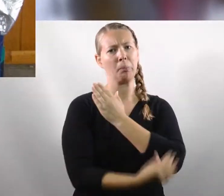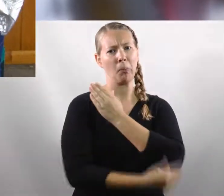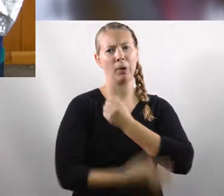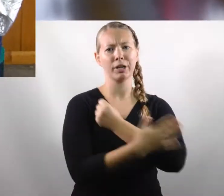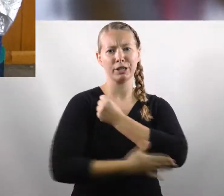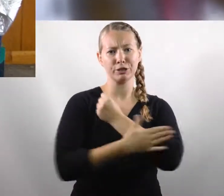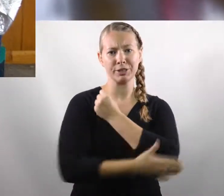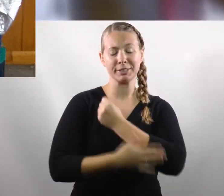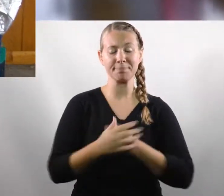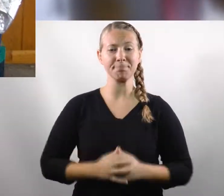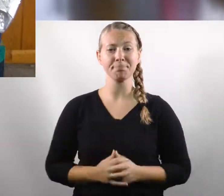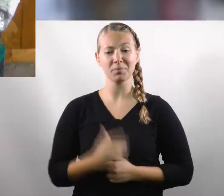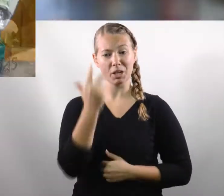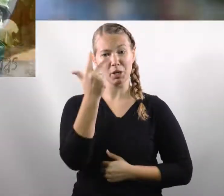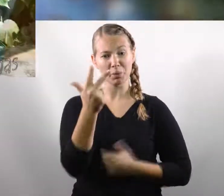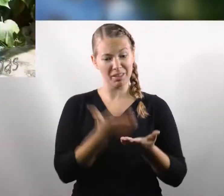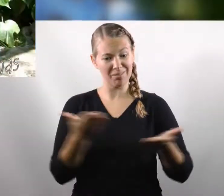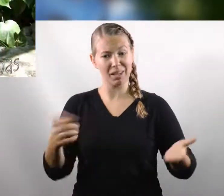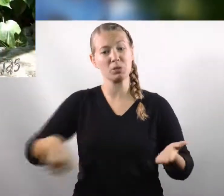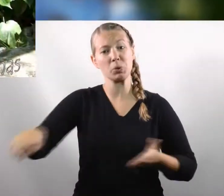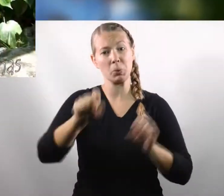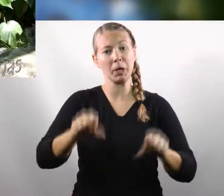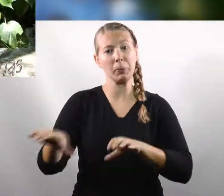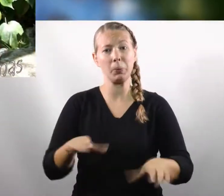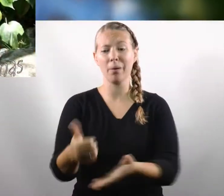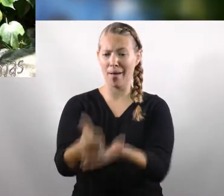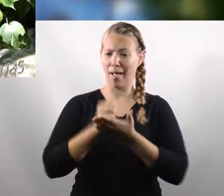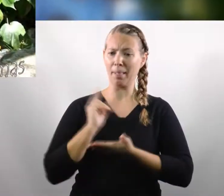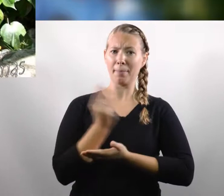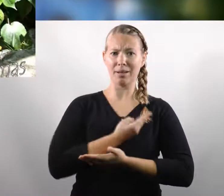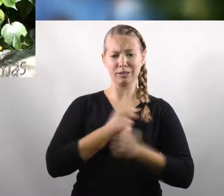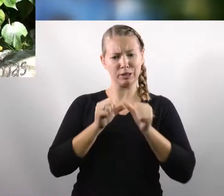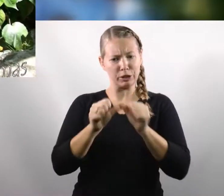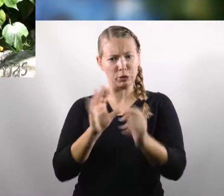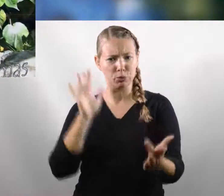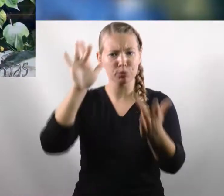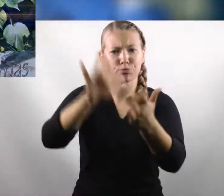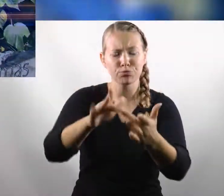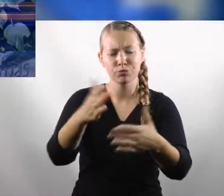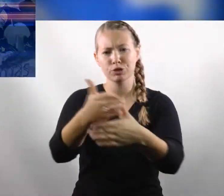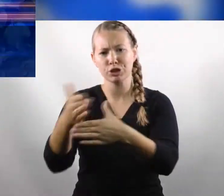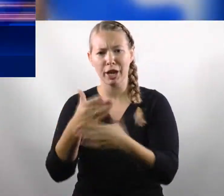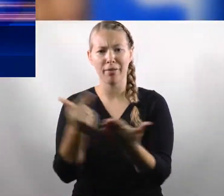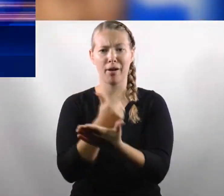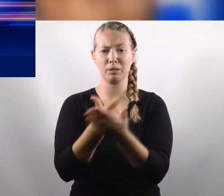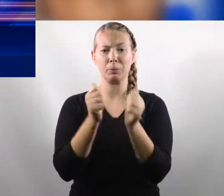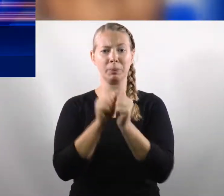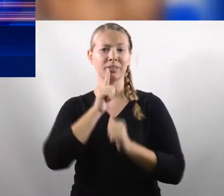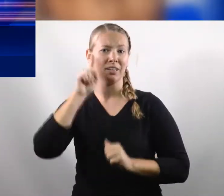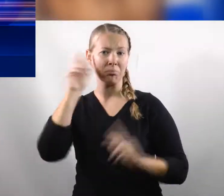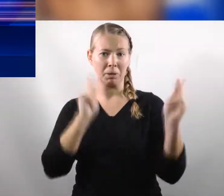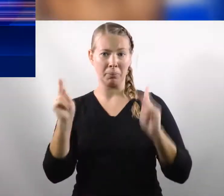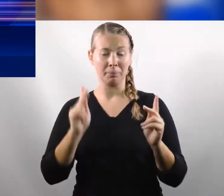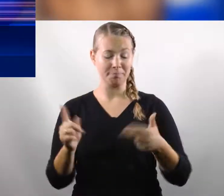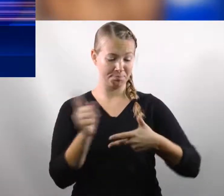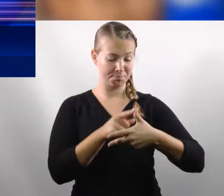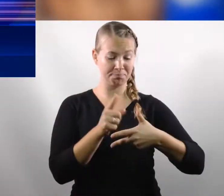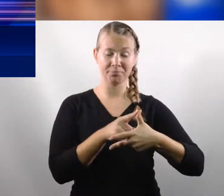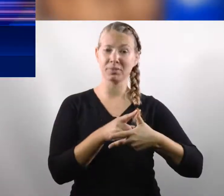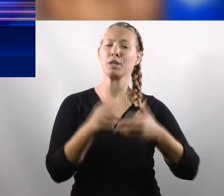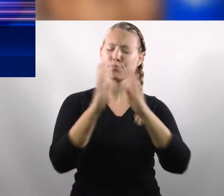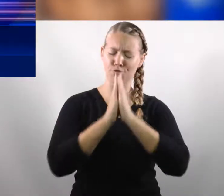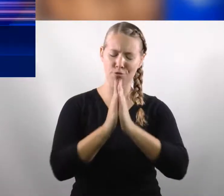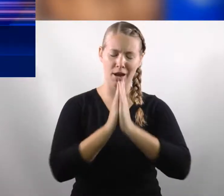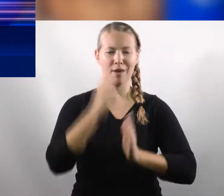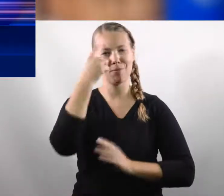help us continue to reach our goals of ministering to the deaf communities of these regions. The most important thing you can do is